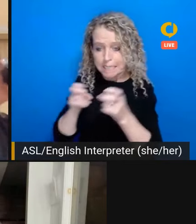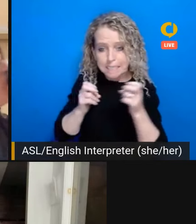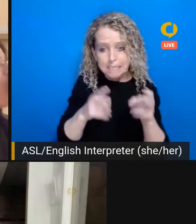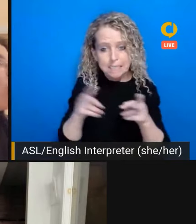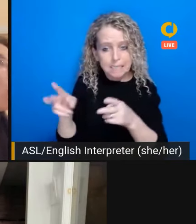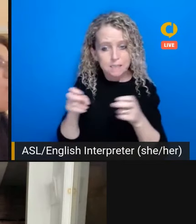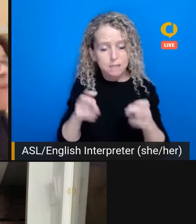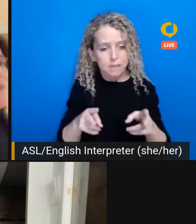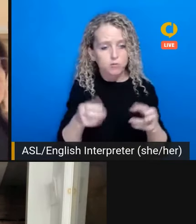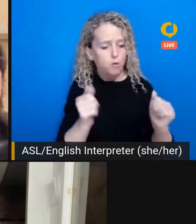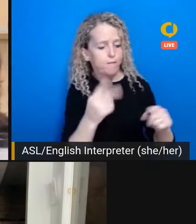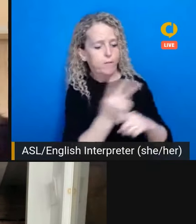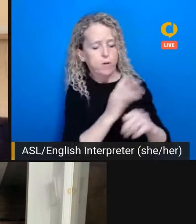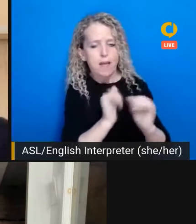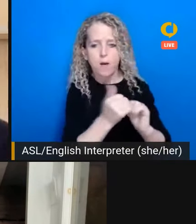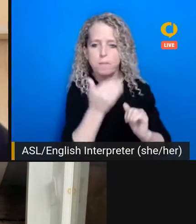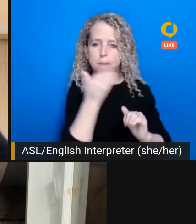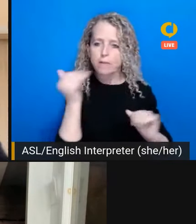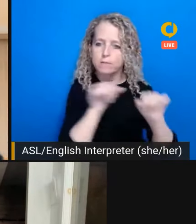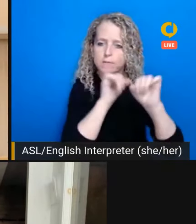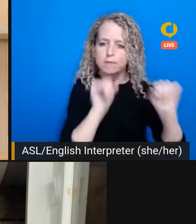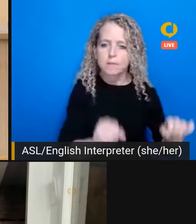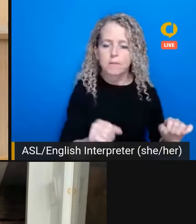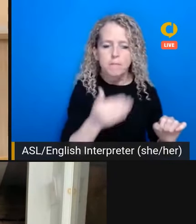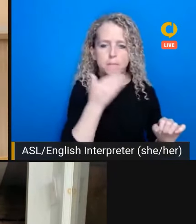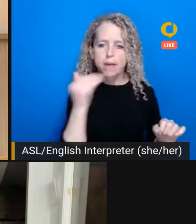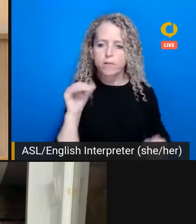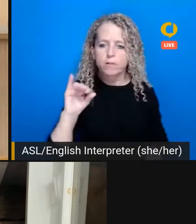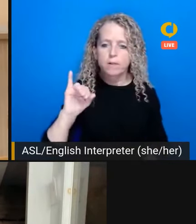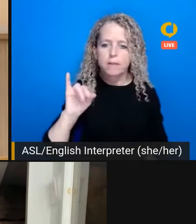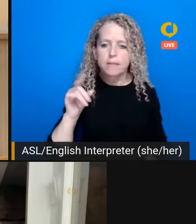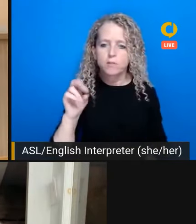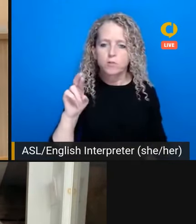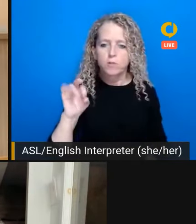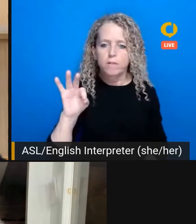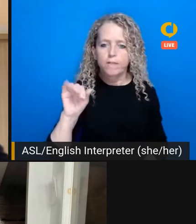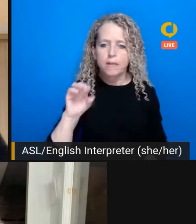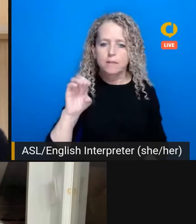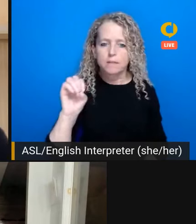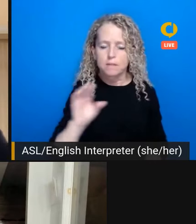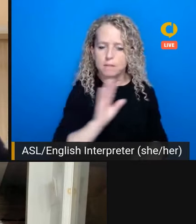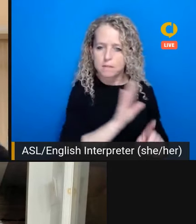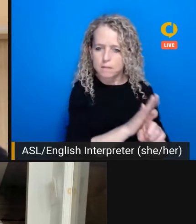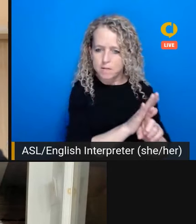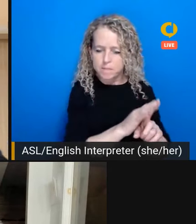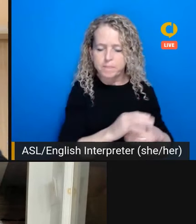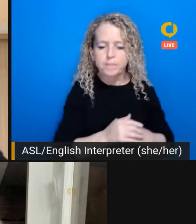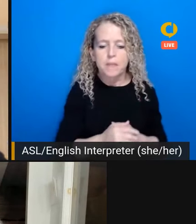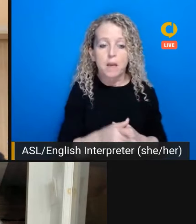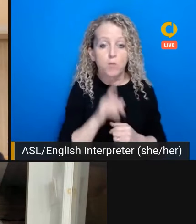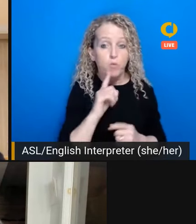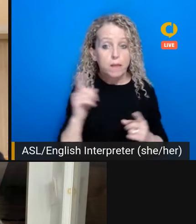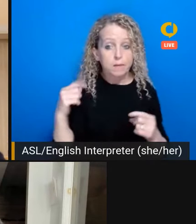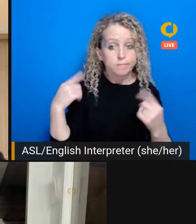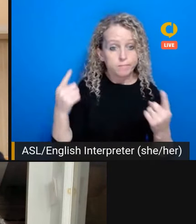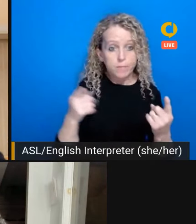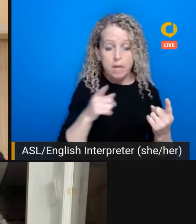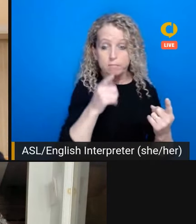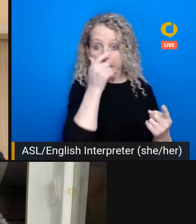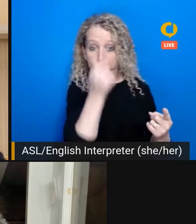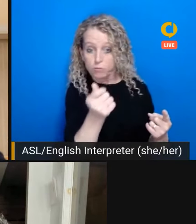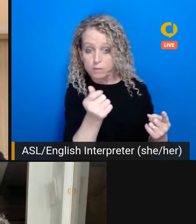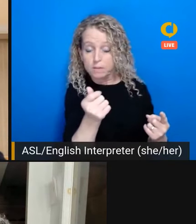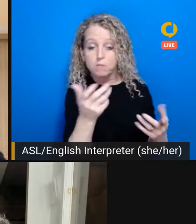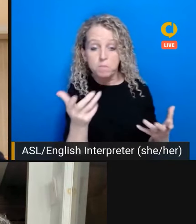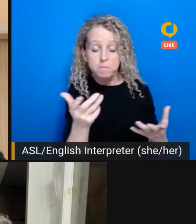systems. And I will say that one of the interesting things that turns that we've had over the past decade has been away